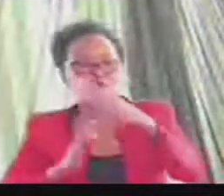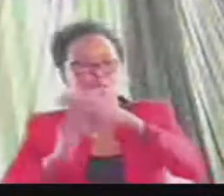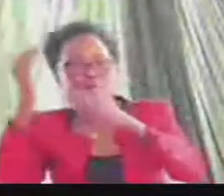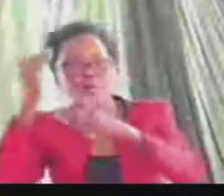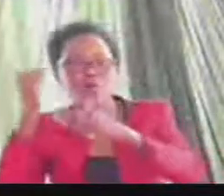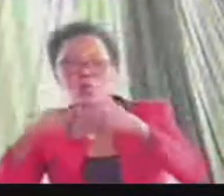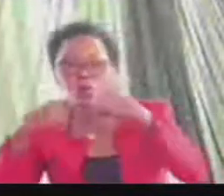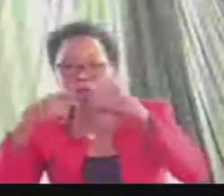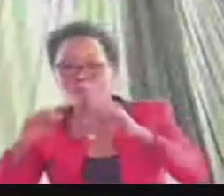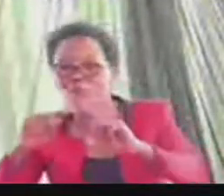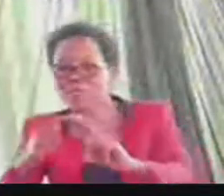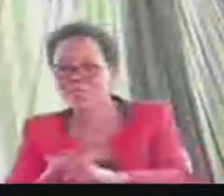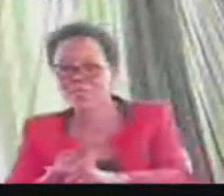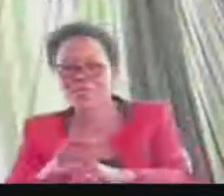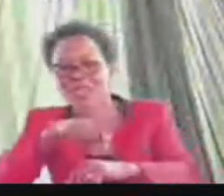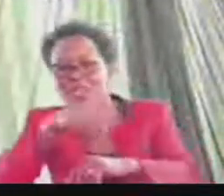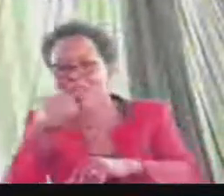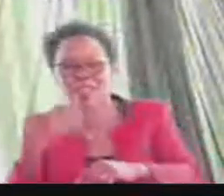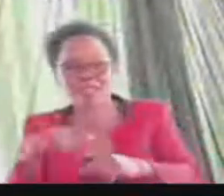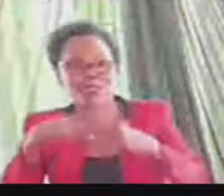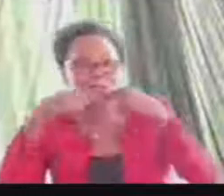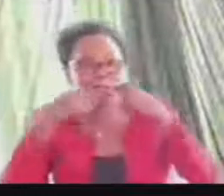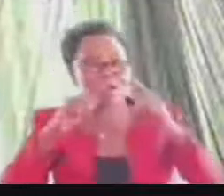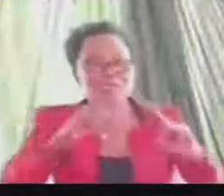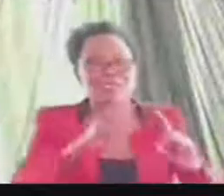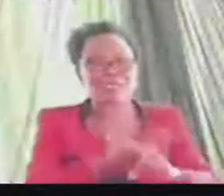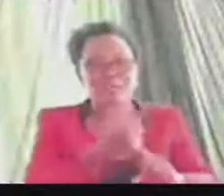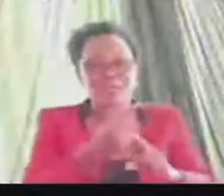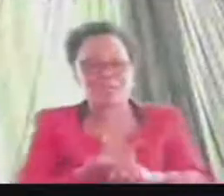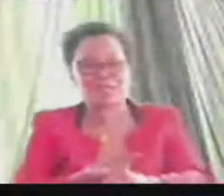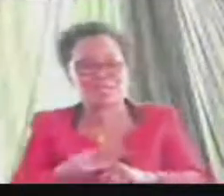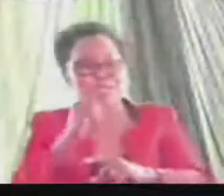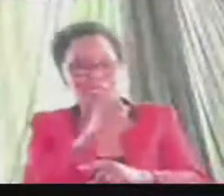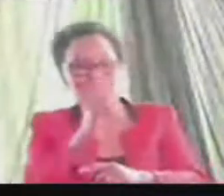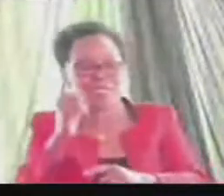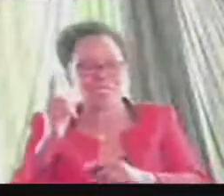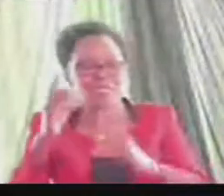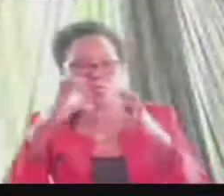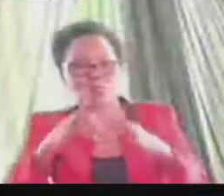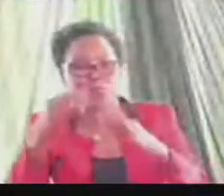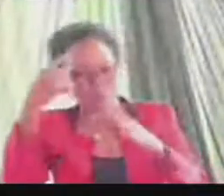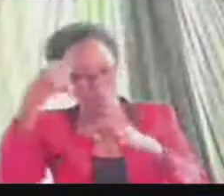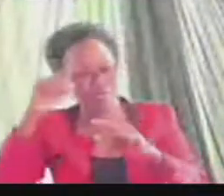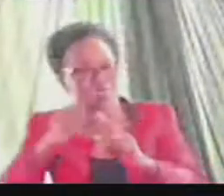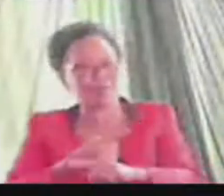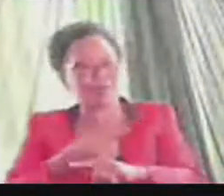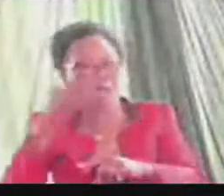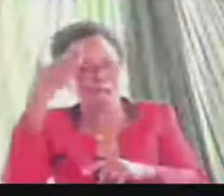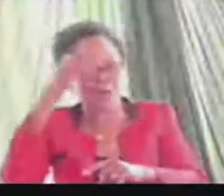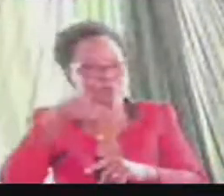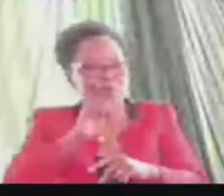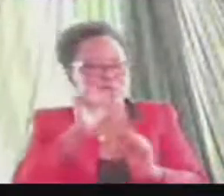itself, then others are going against. I do not know what steps you take. Clear steps.